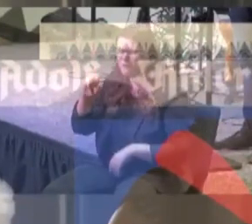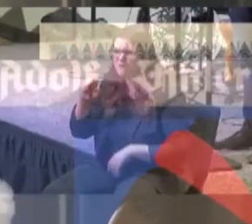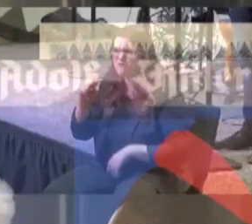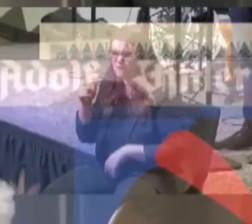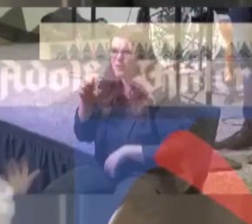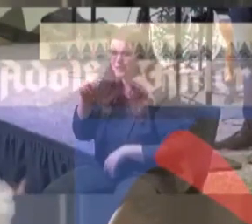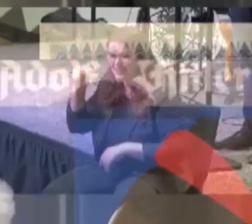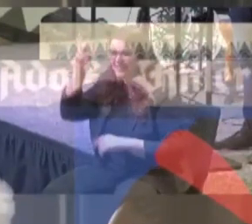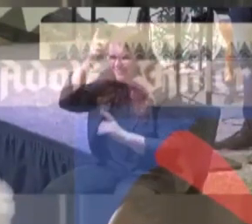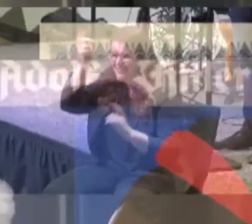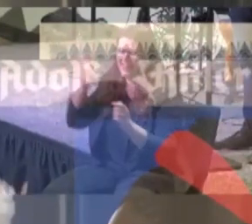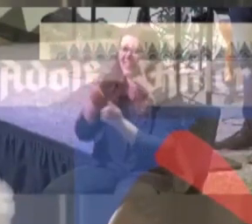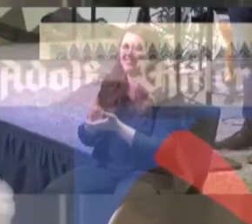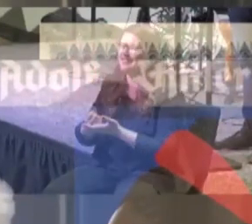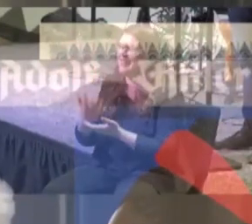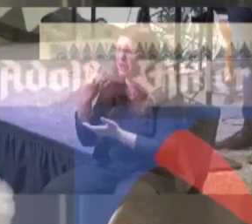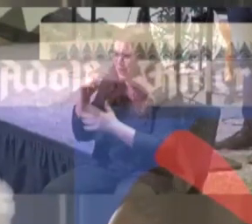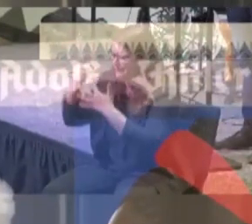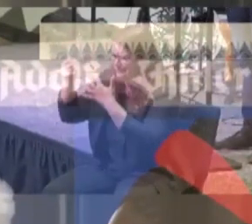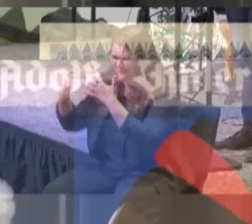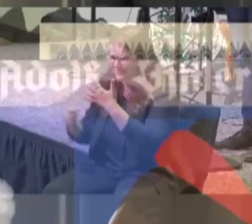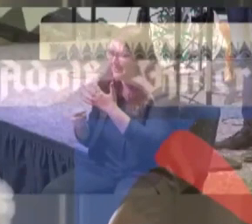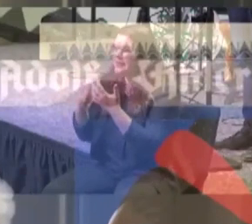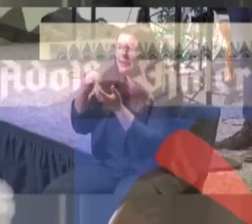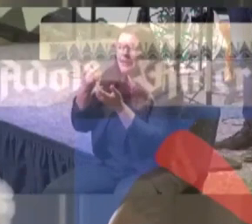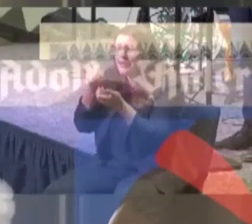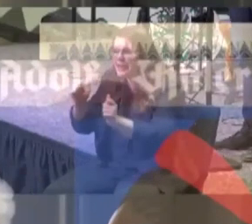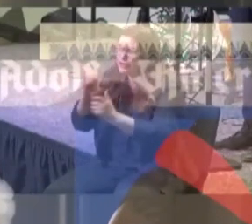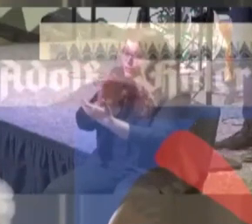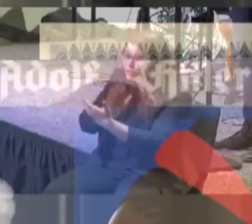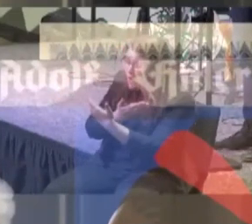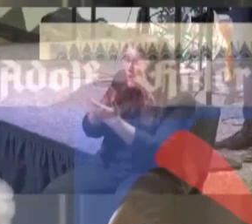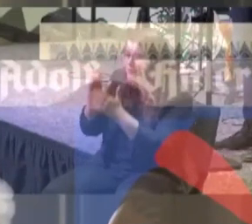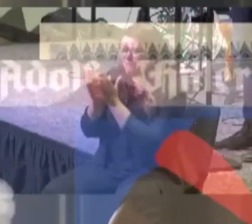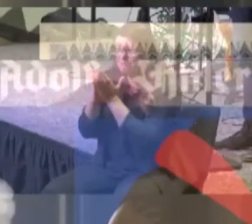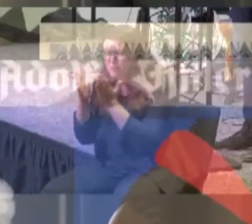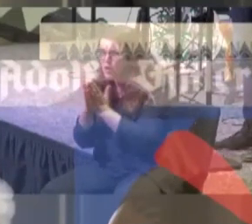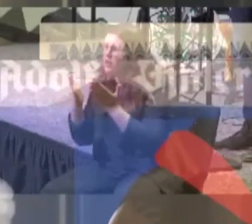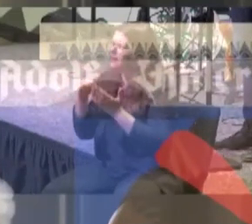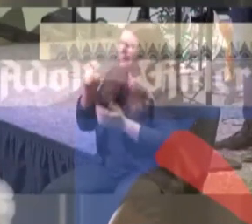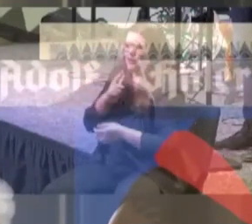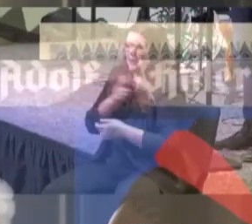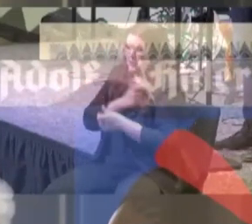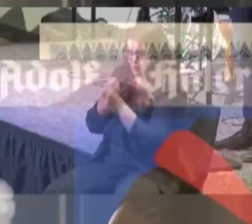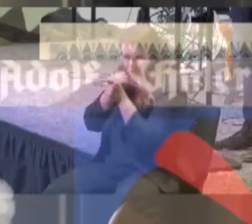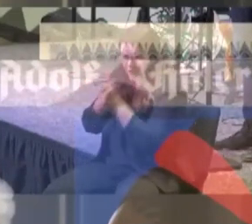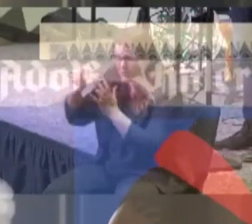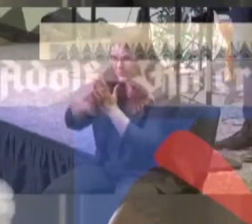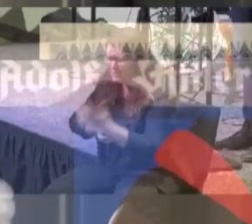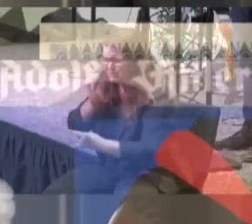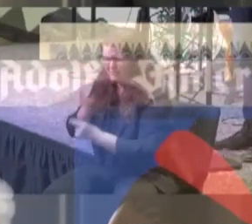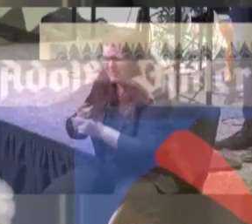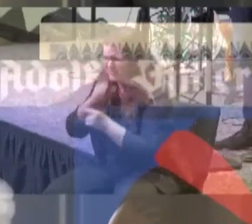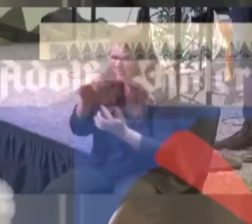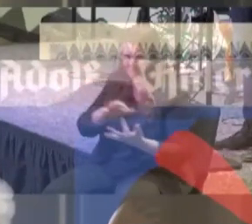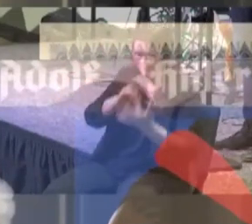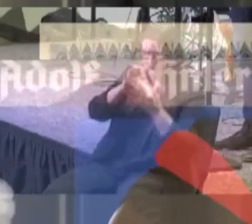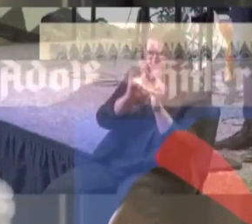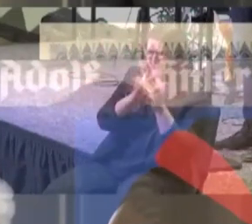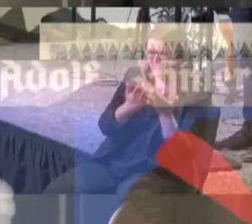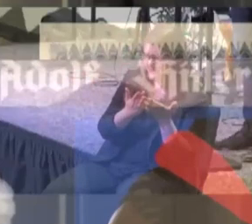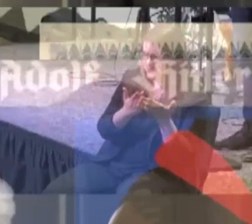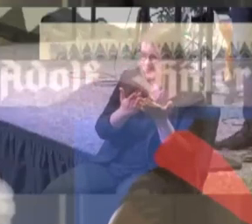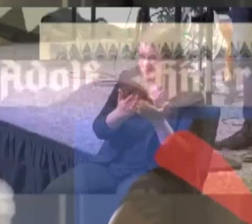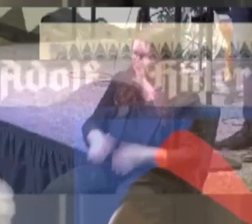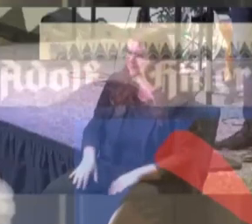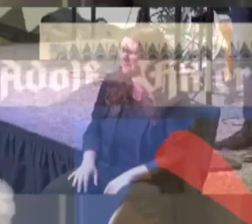have been in the news in the last year because of translation. They've been translated into other languages, causing, in some cases, controversy.